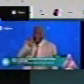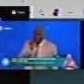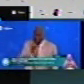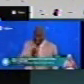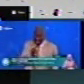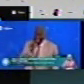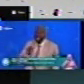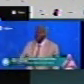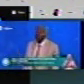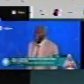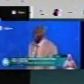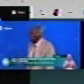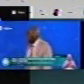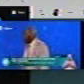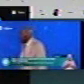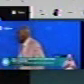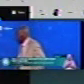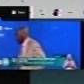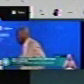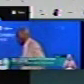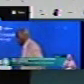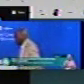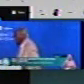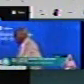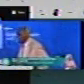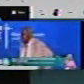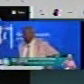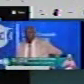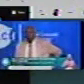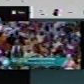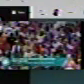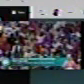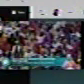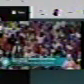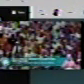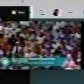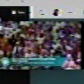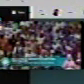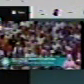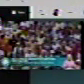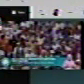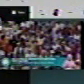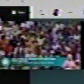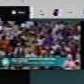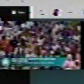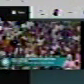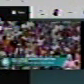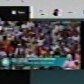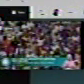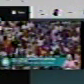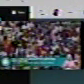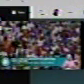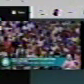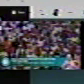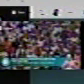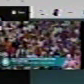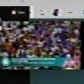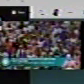I will just be very, very direct with my prayer tonight. Just lead for about 30 minutes